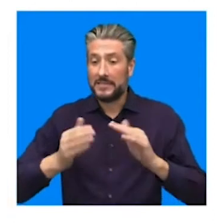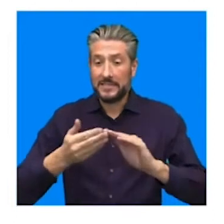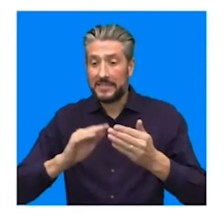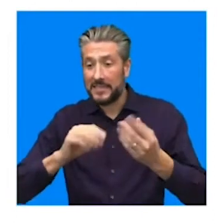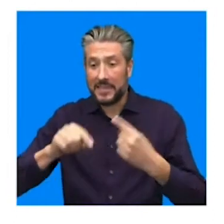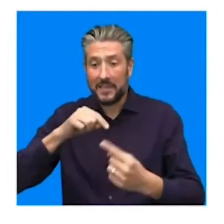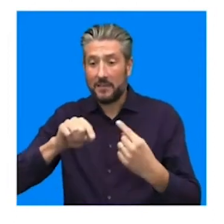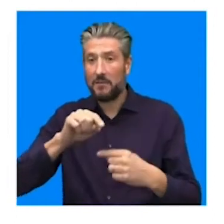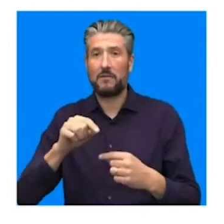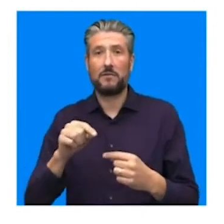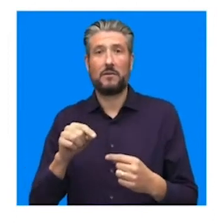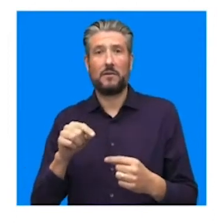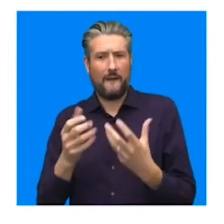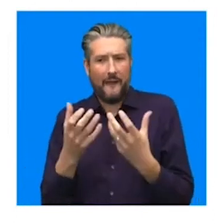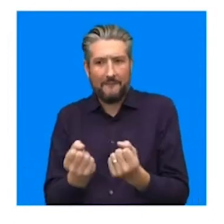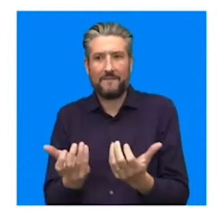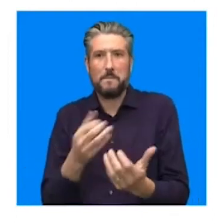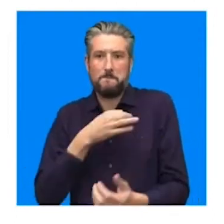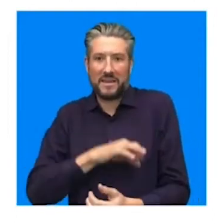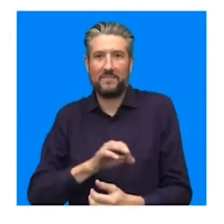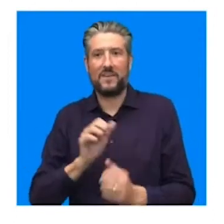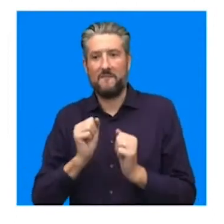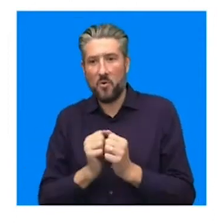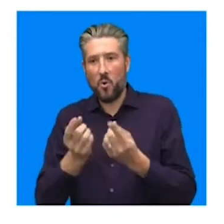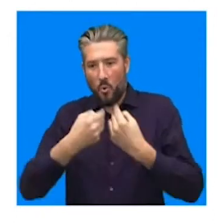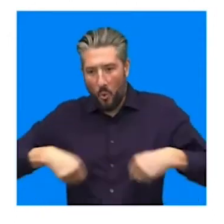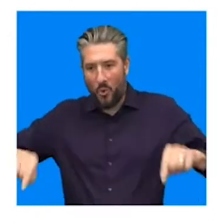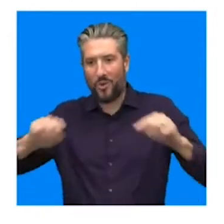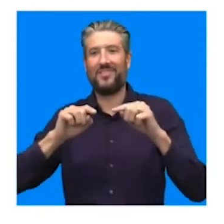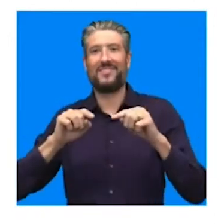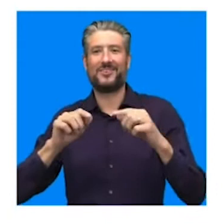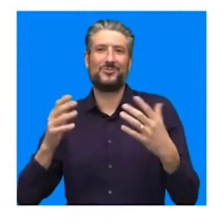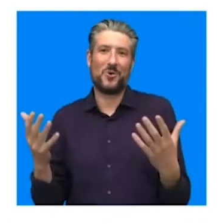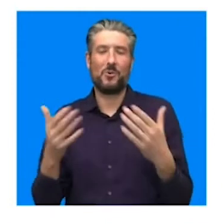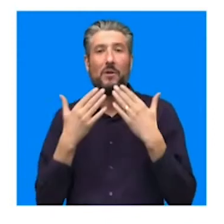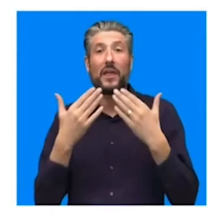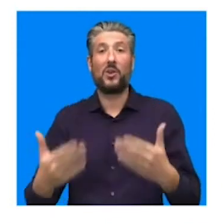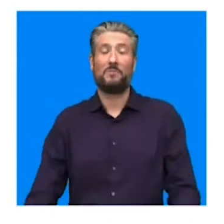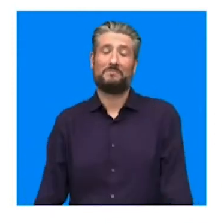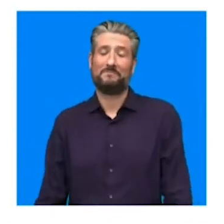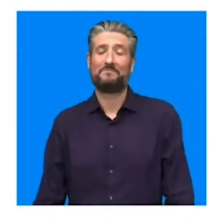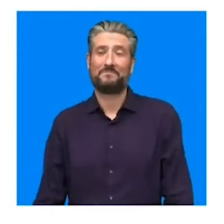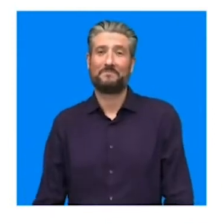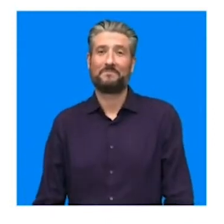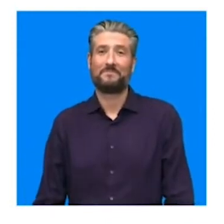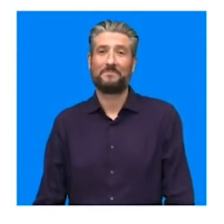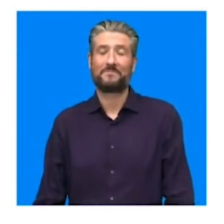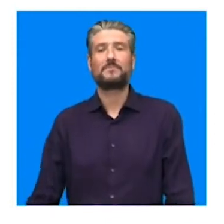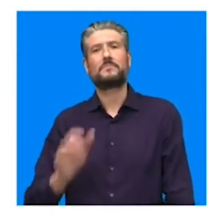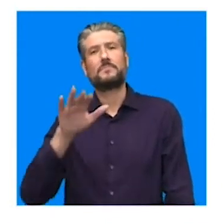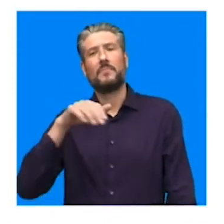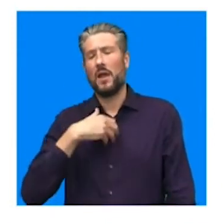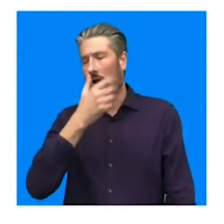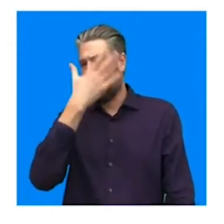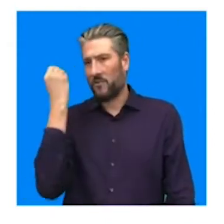benefit by all the people that live in it. Thank you so much. Thank you. I forgot to tell everybody